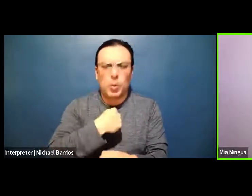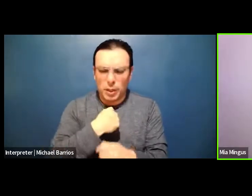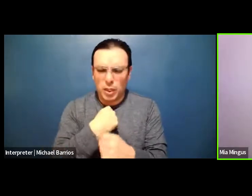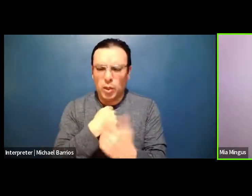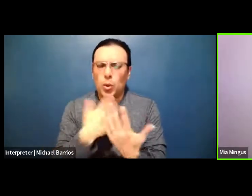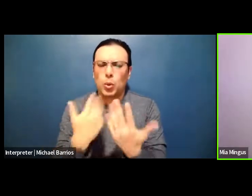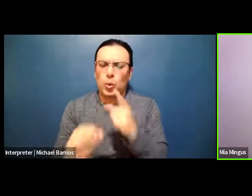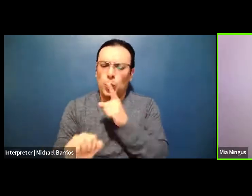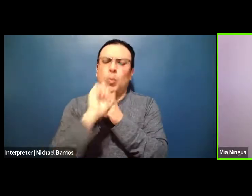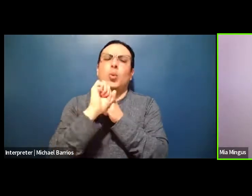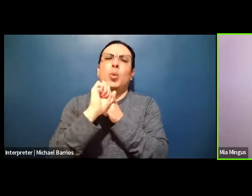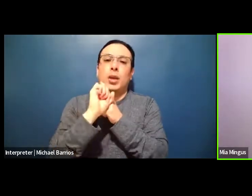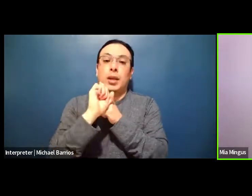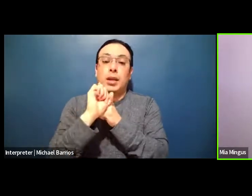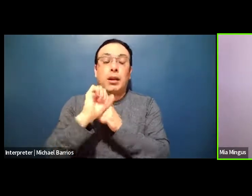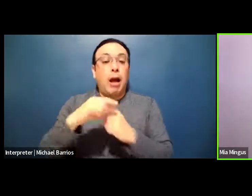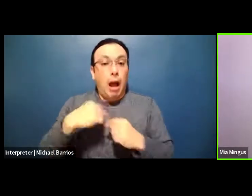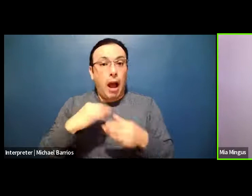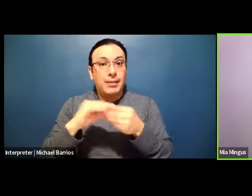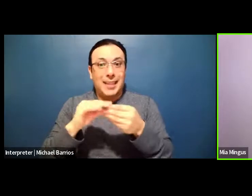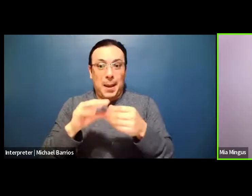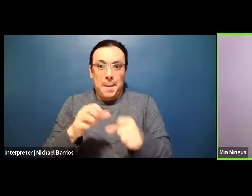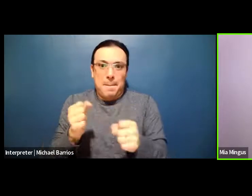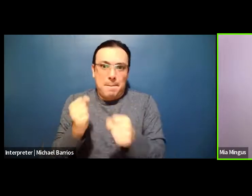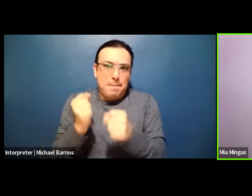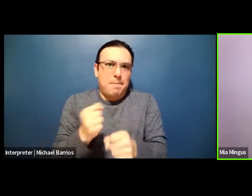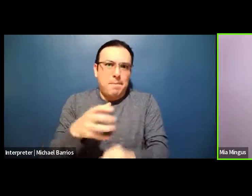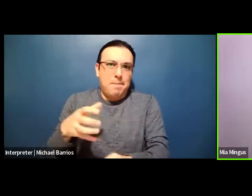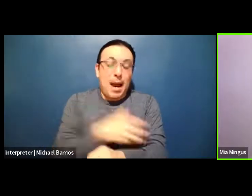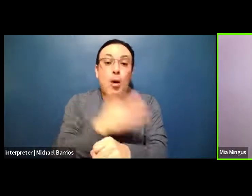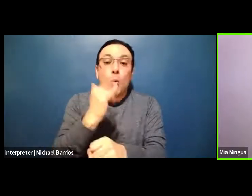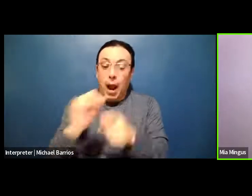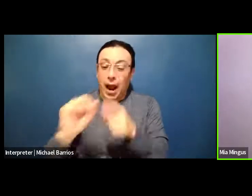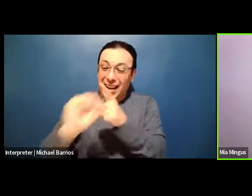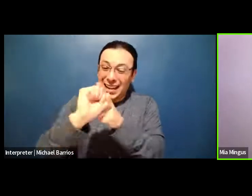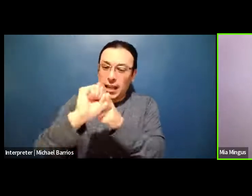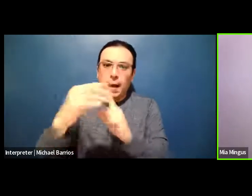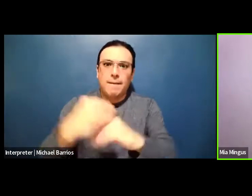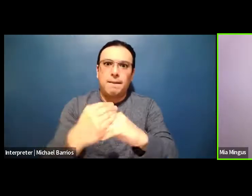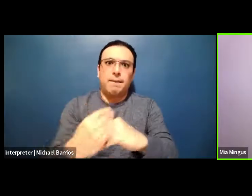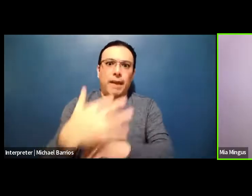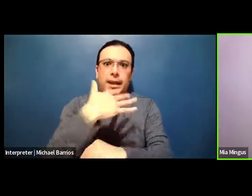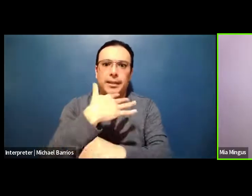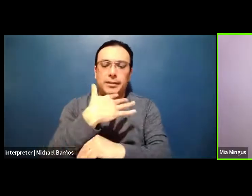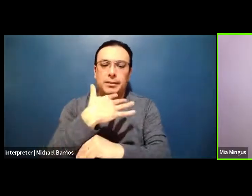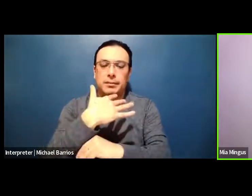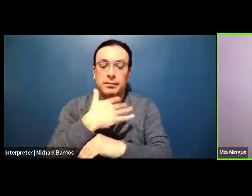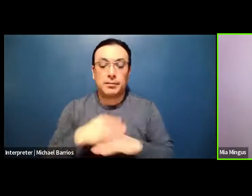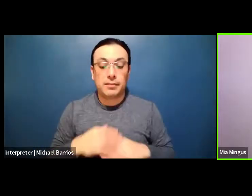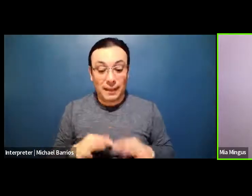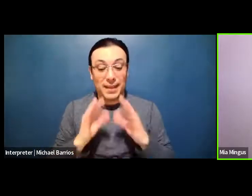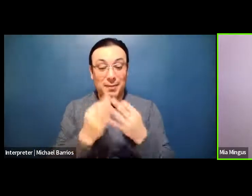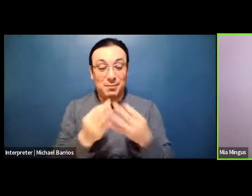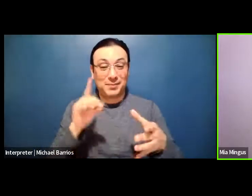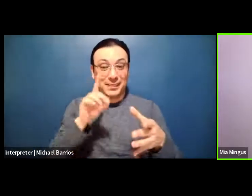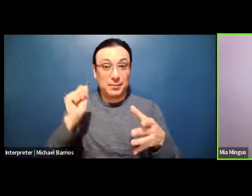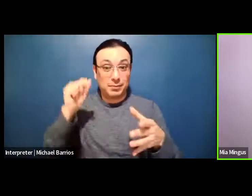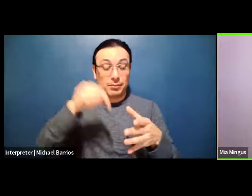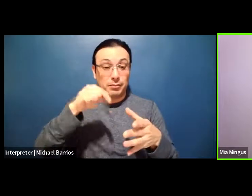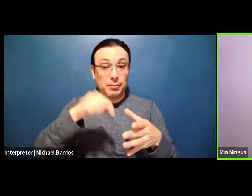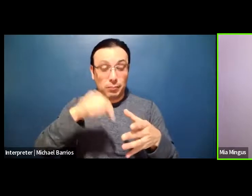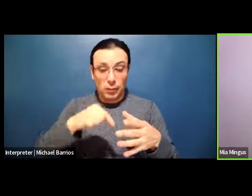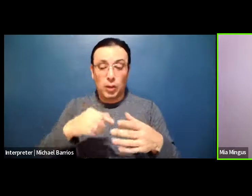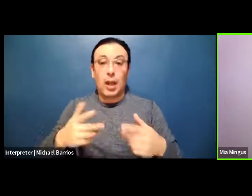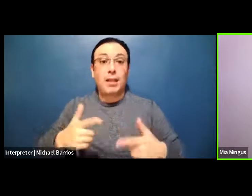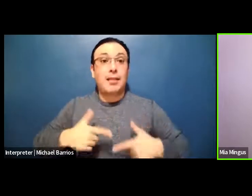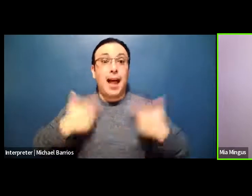of a force that is able to cause effect. I say this because disabled family can be both world-altering,